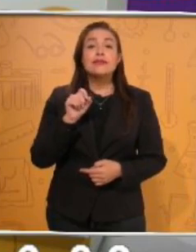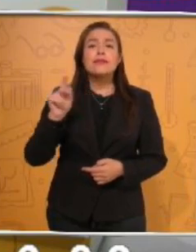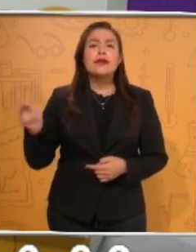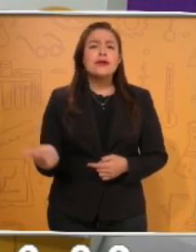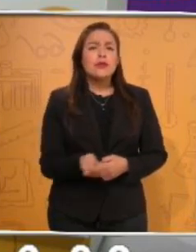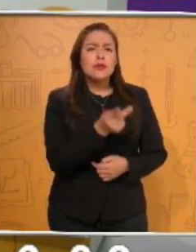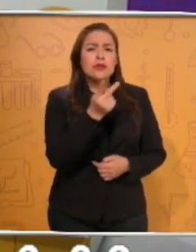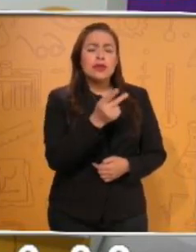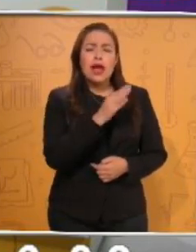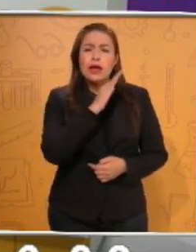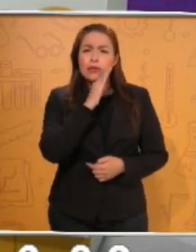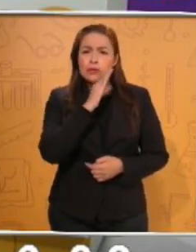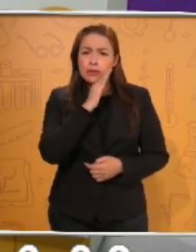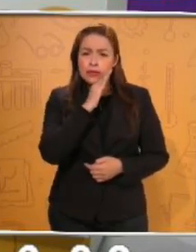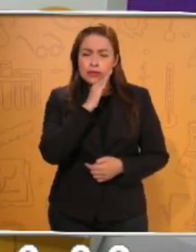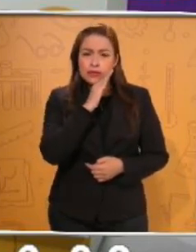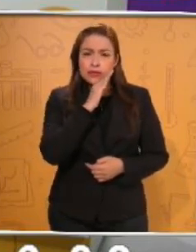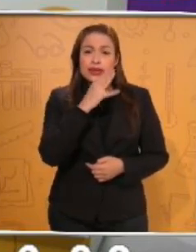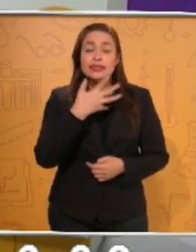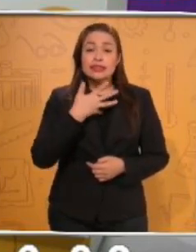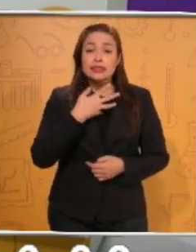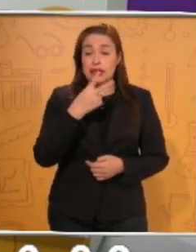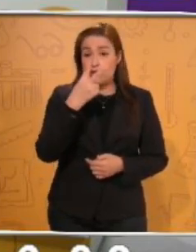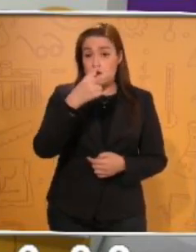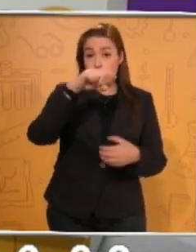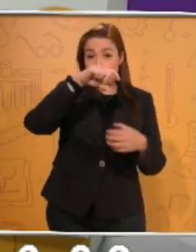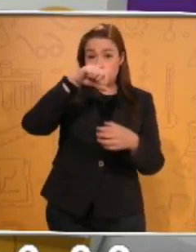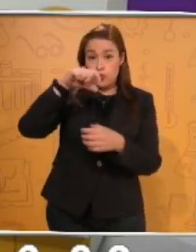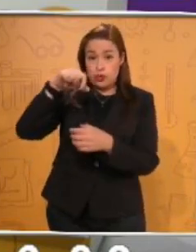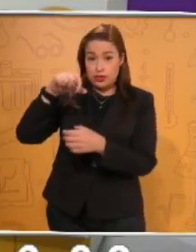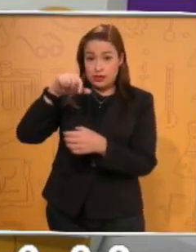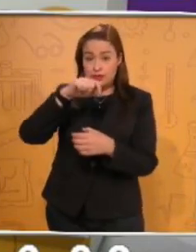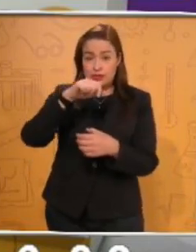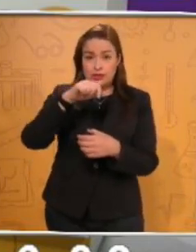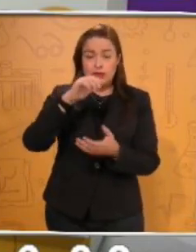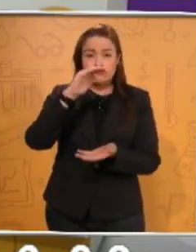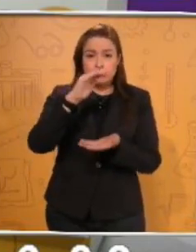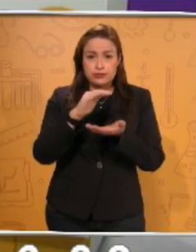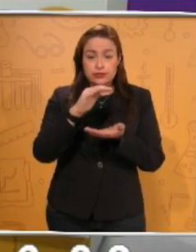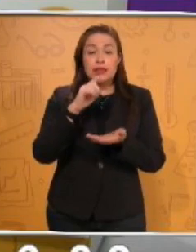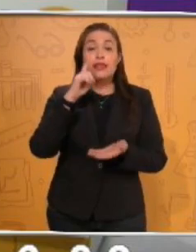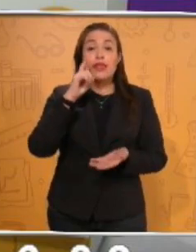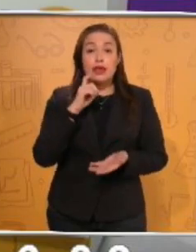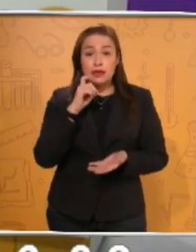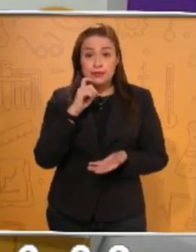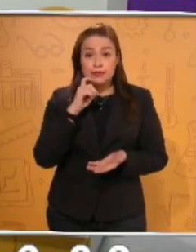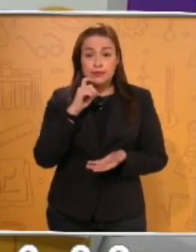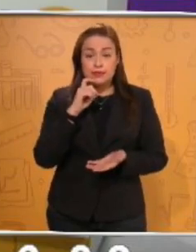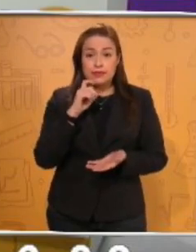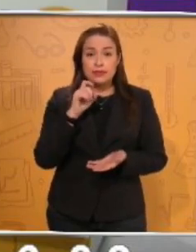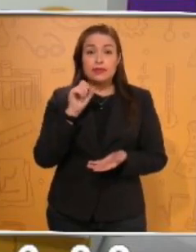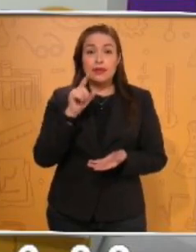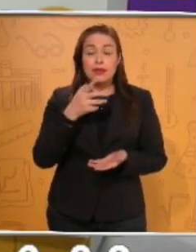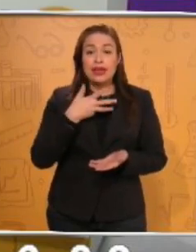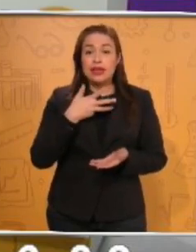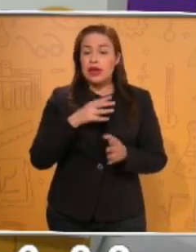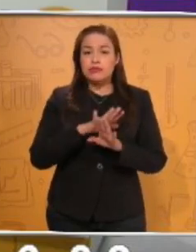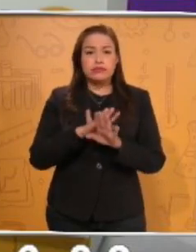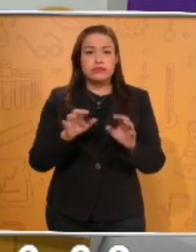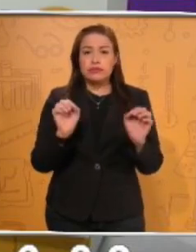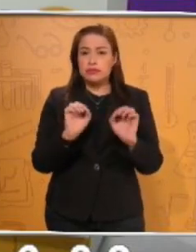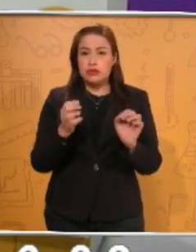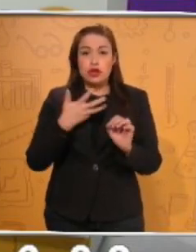mom to have 2 bottles, a liter of water, and they have to be filled with water.